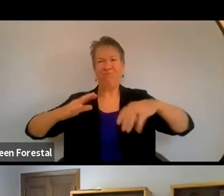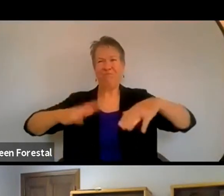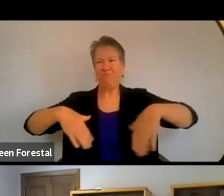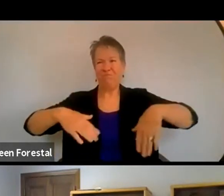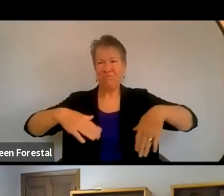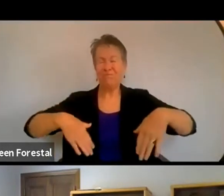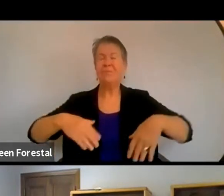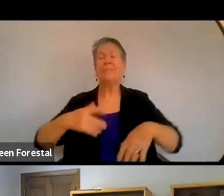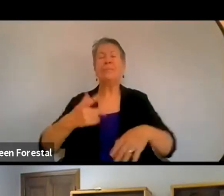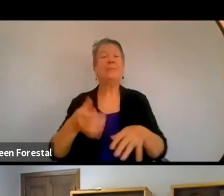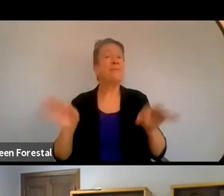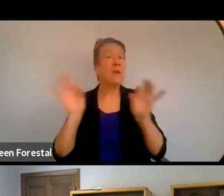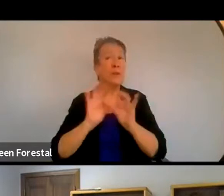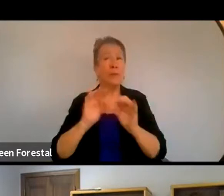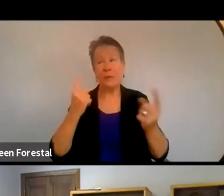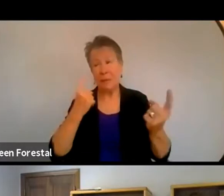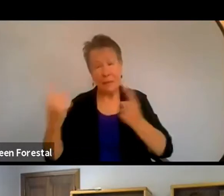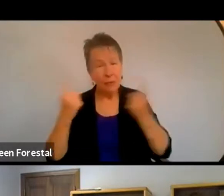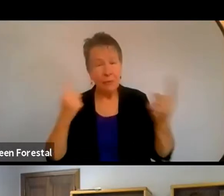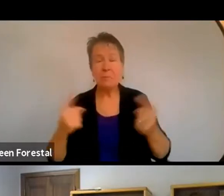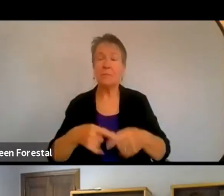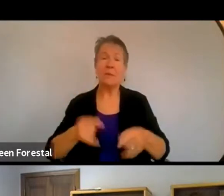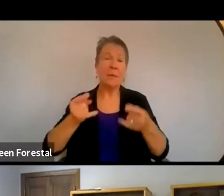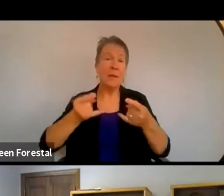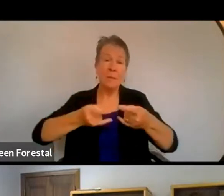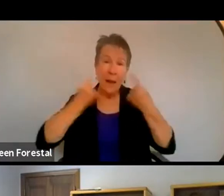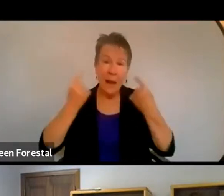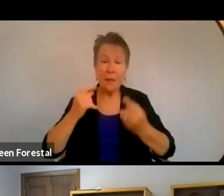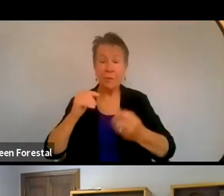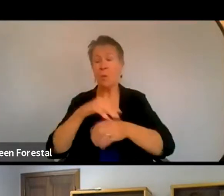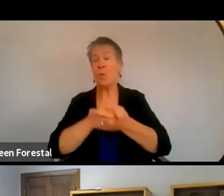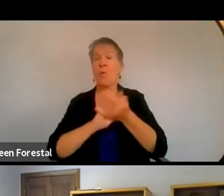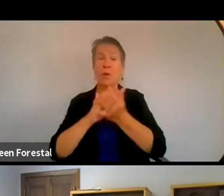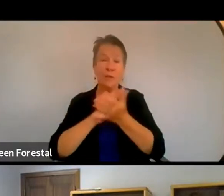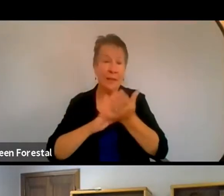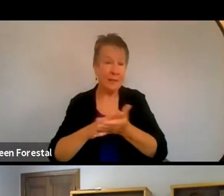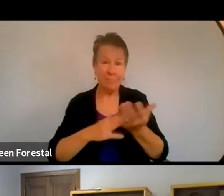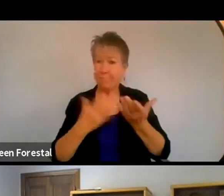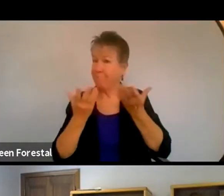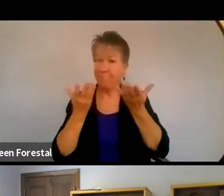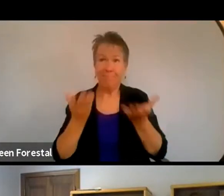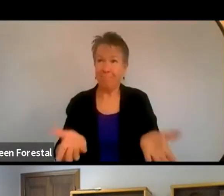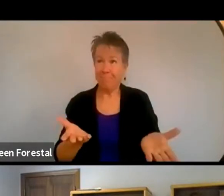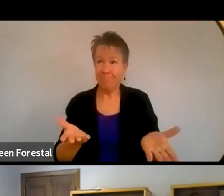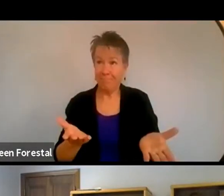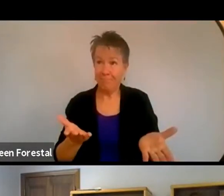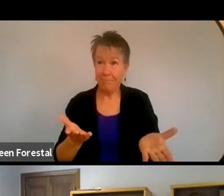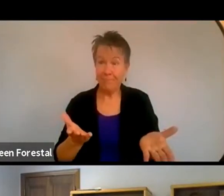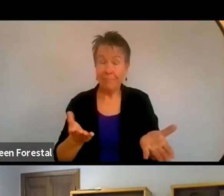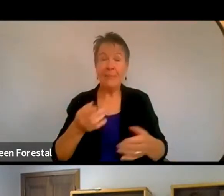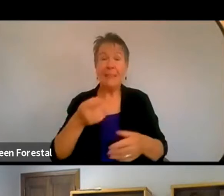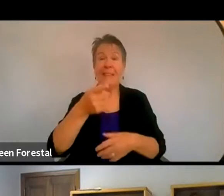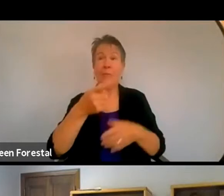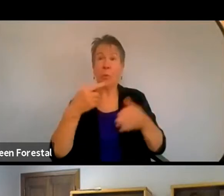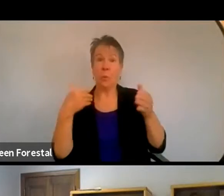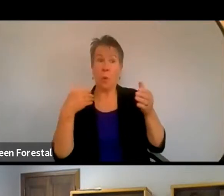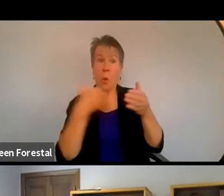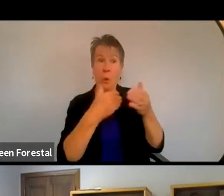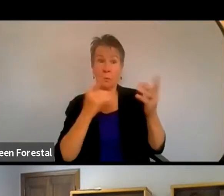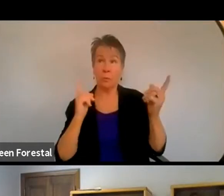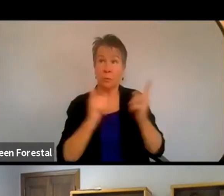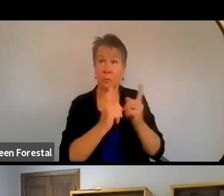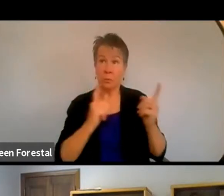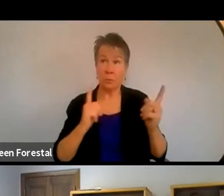off the field. If you've had a close contact with someone who's a known COVID positive, more than 15 minutes, right up close to